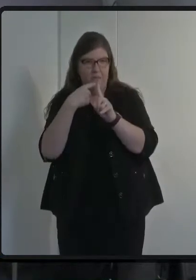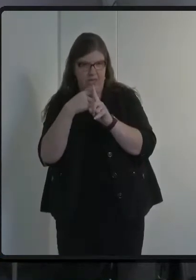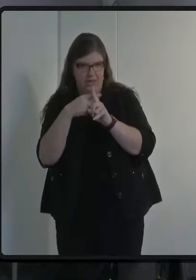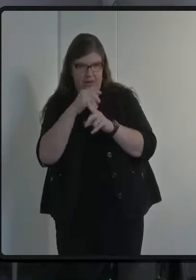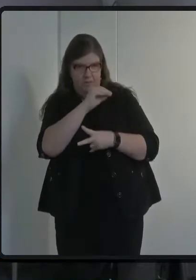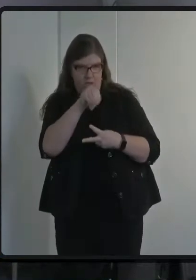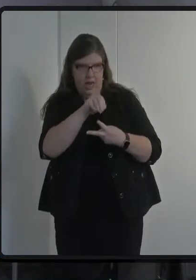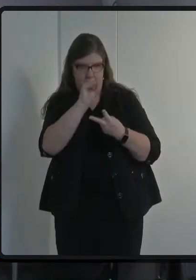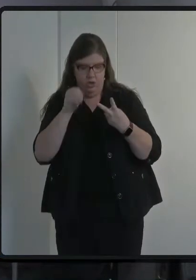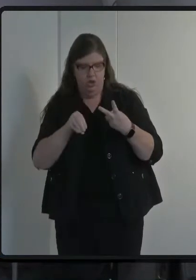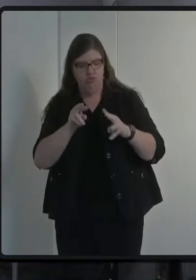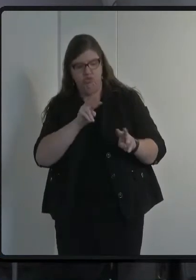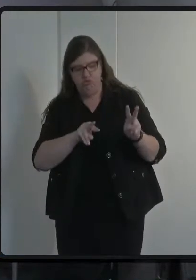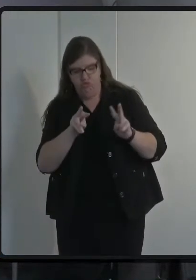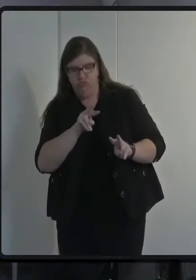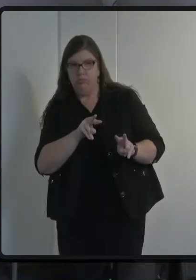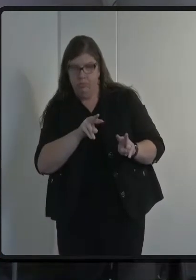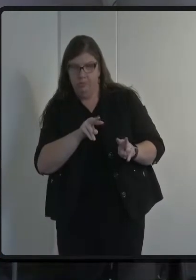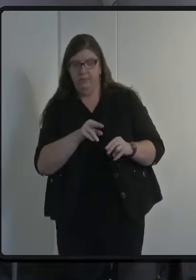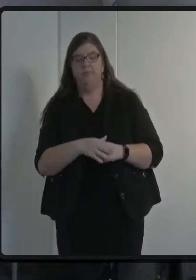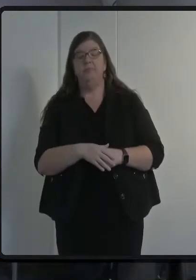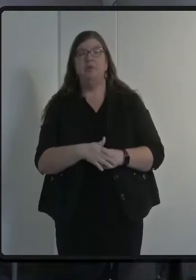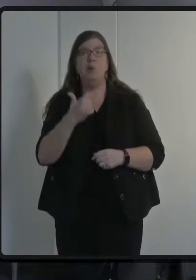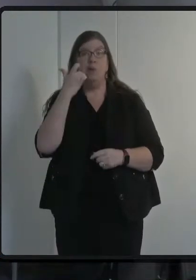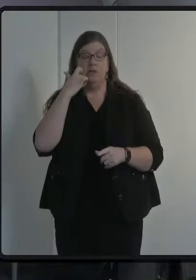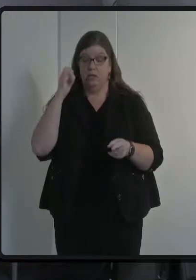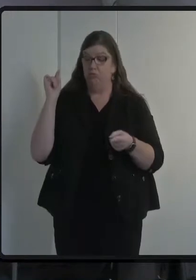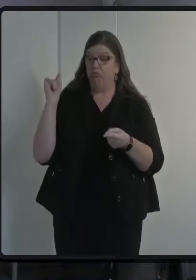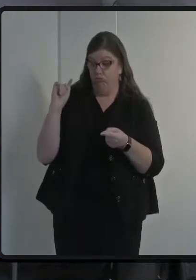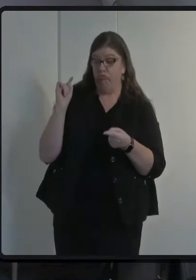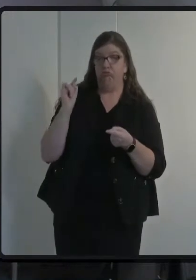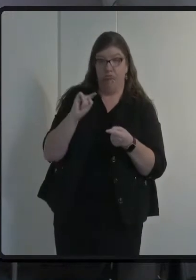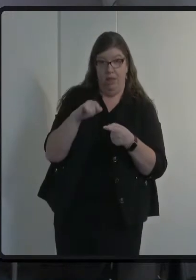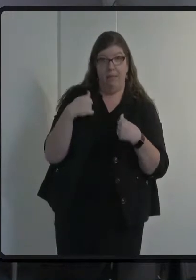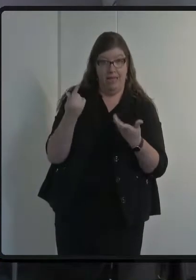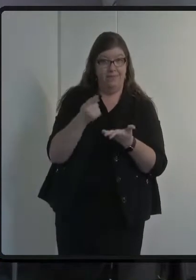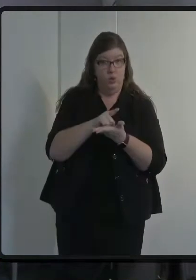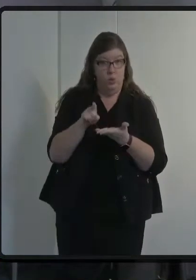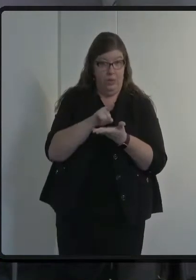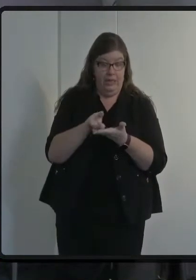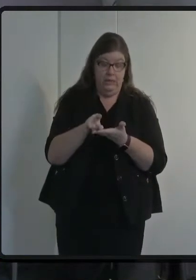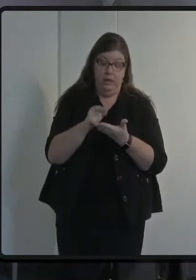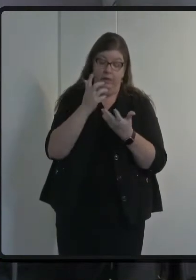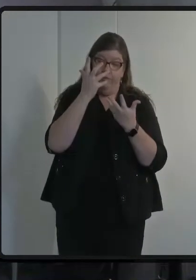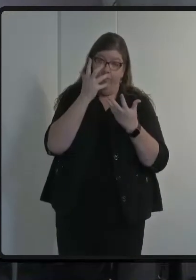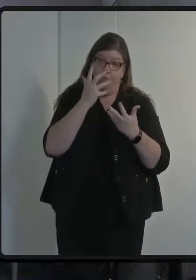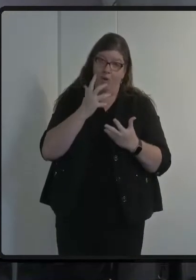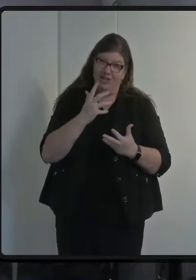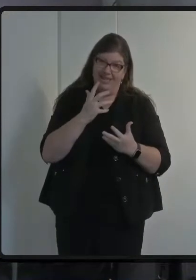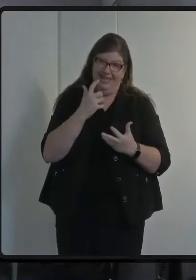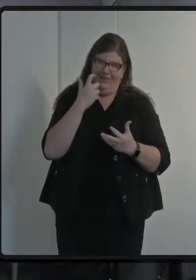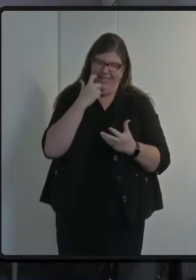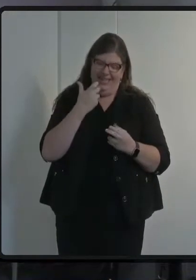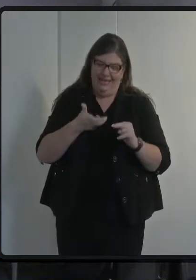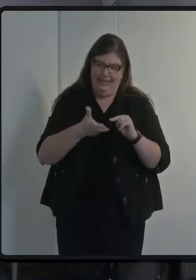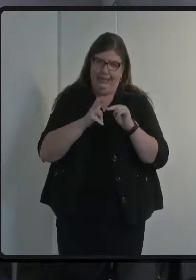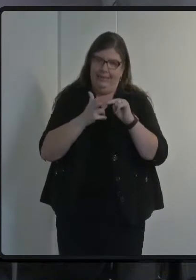percentages. The downward trend for the past few weeks unfortunately experienced a recent